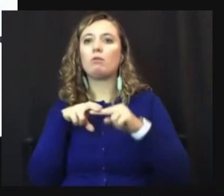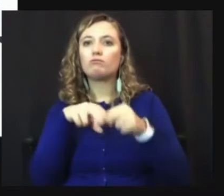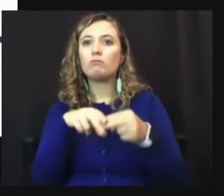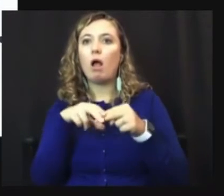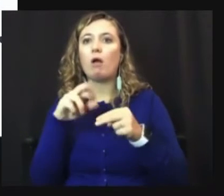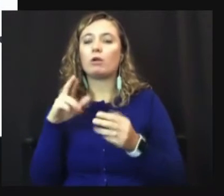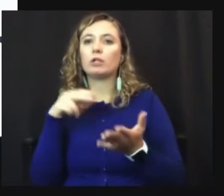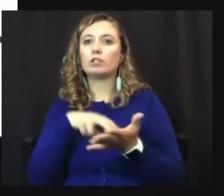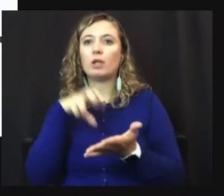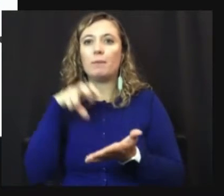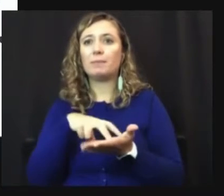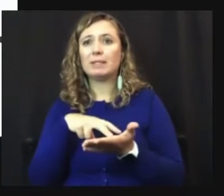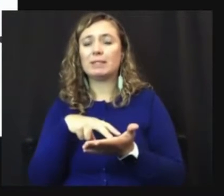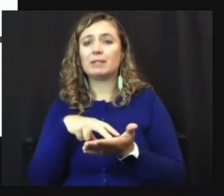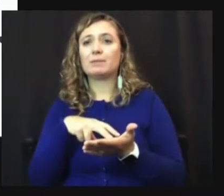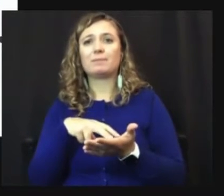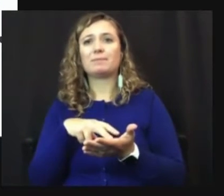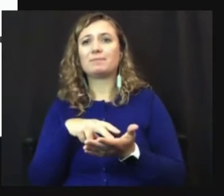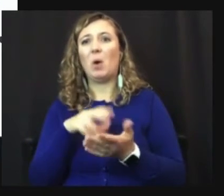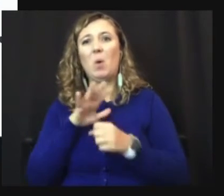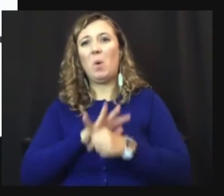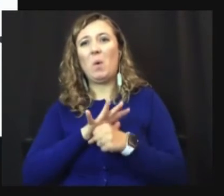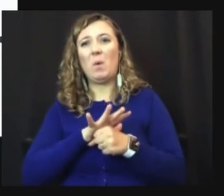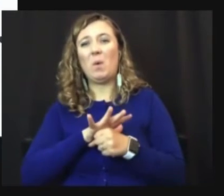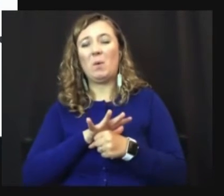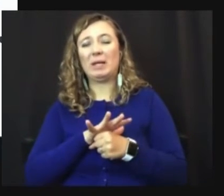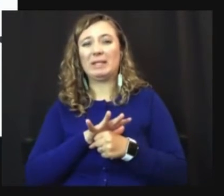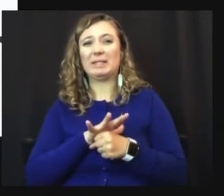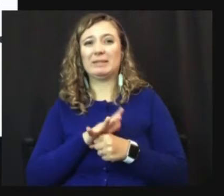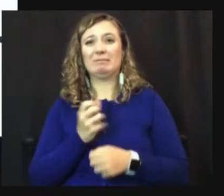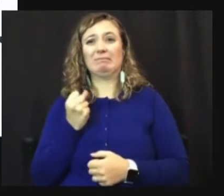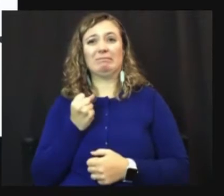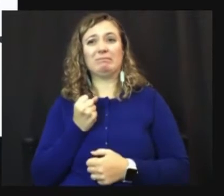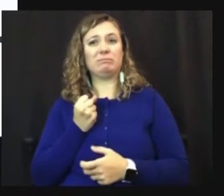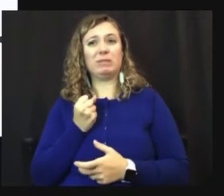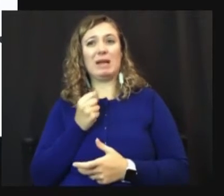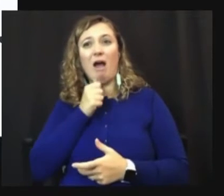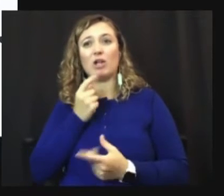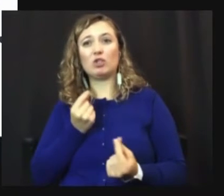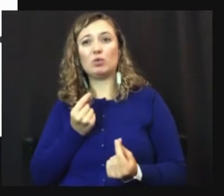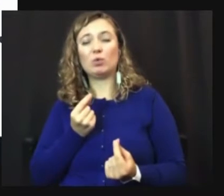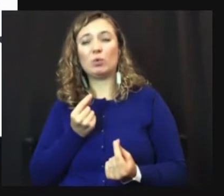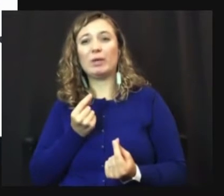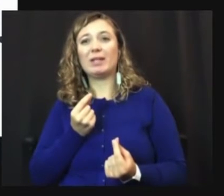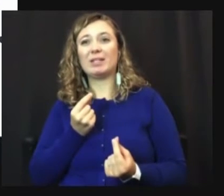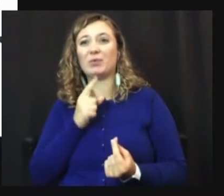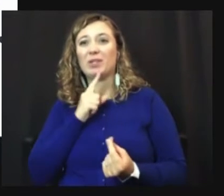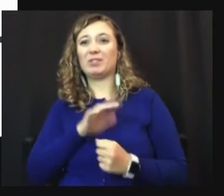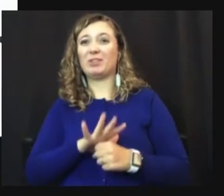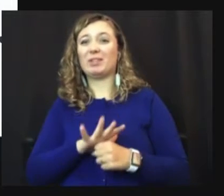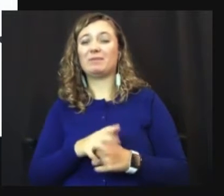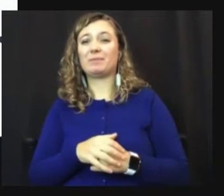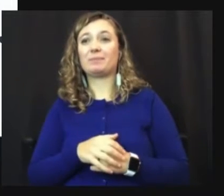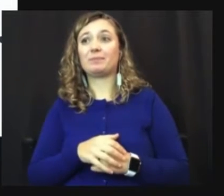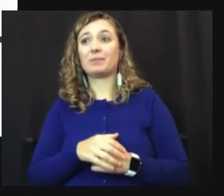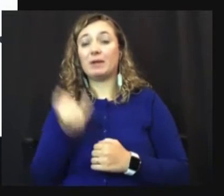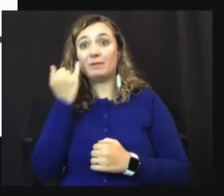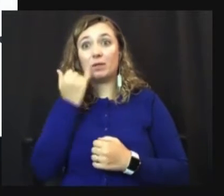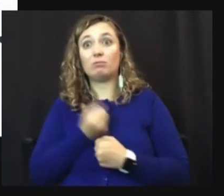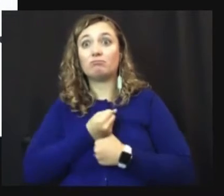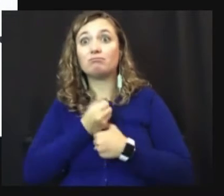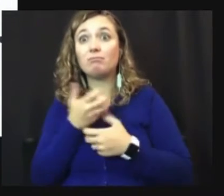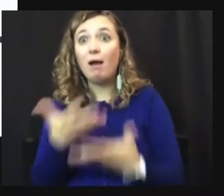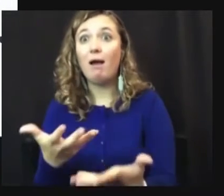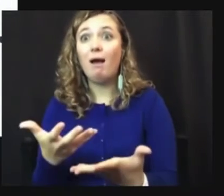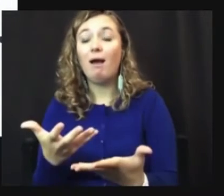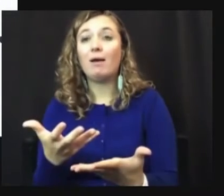creates so much stress in ourselves. And the flip side of it is to let it out. And we feel